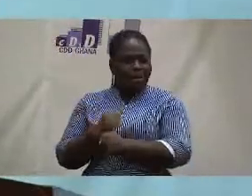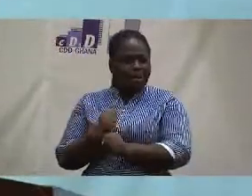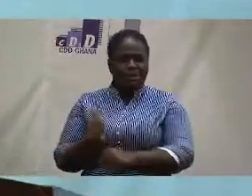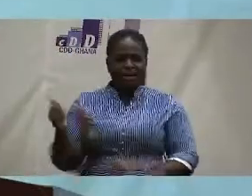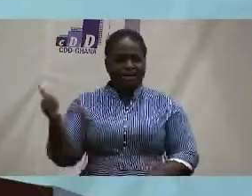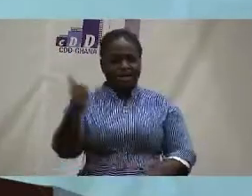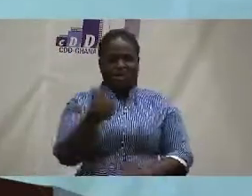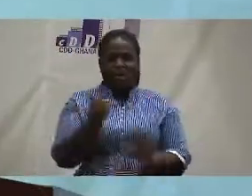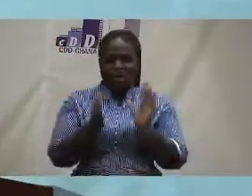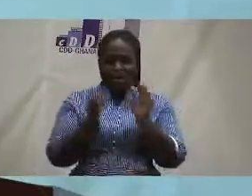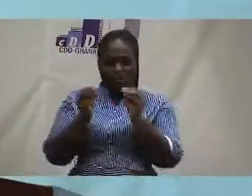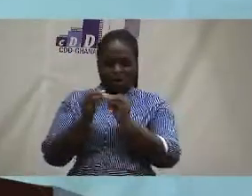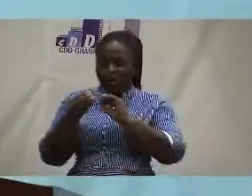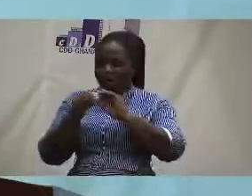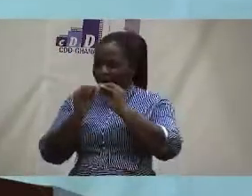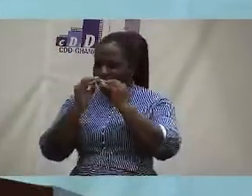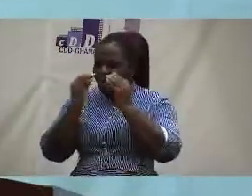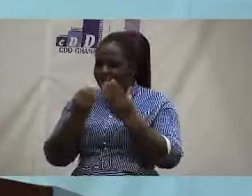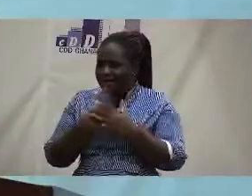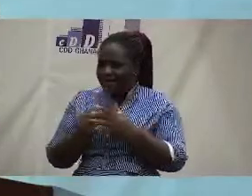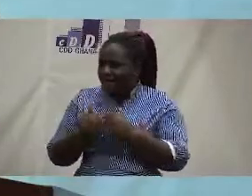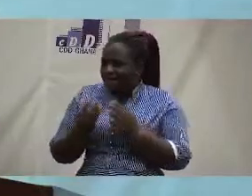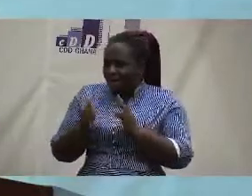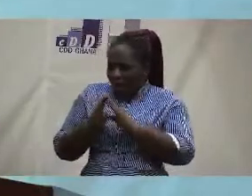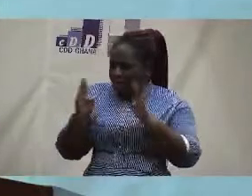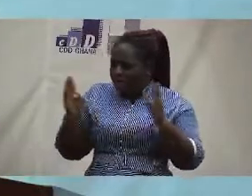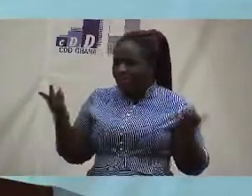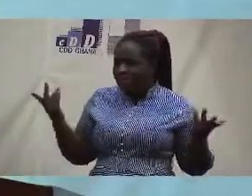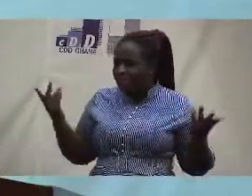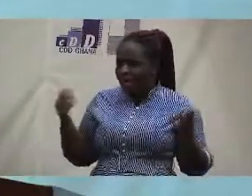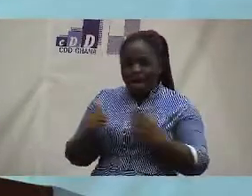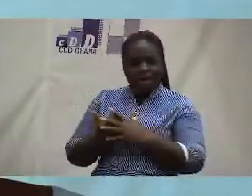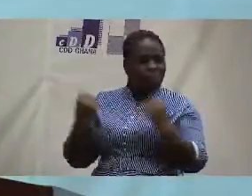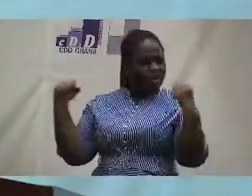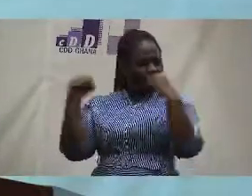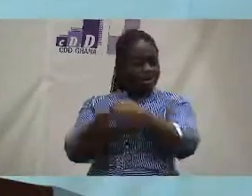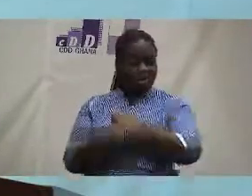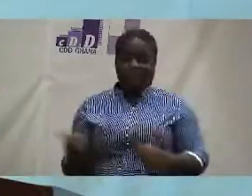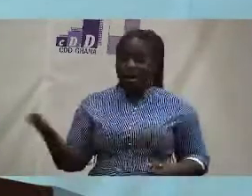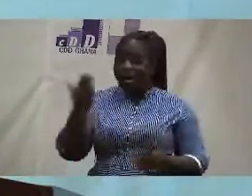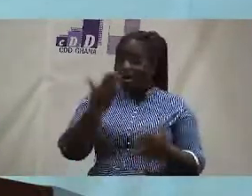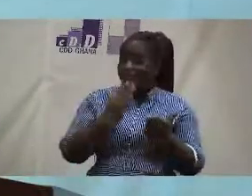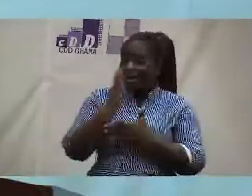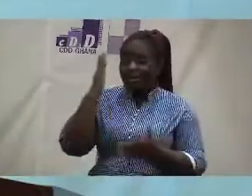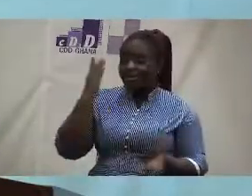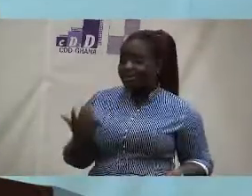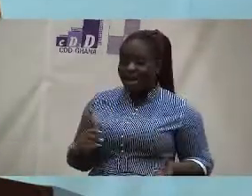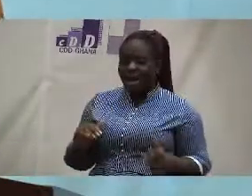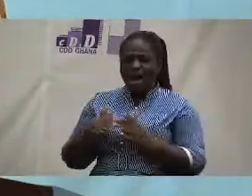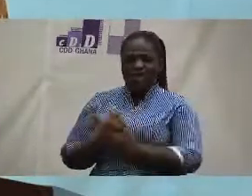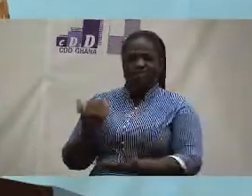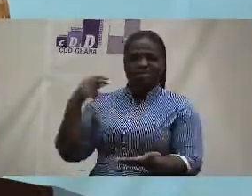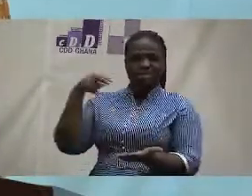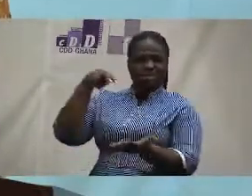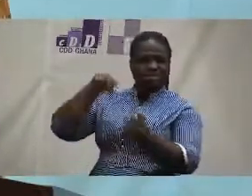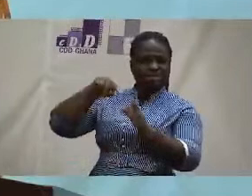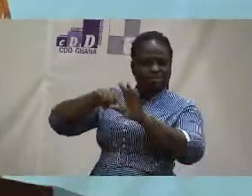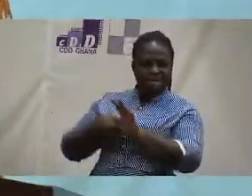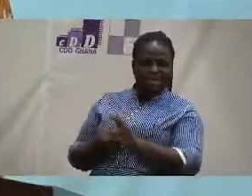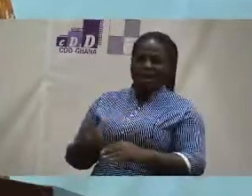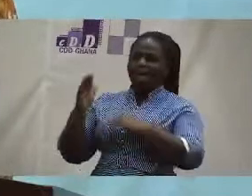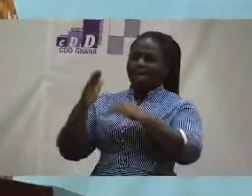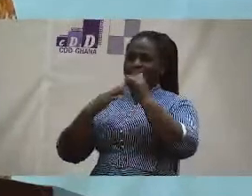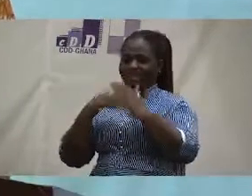to be more organized? How do we keep our book open? How do we fight for our legitimacy? And how do we start building